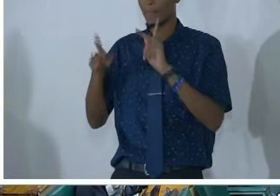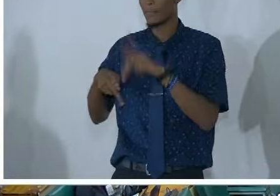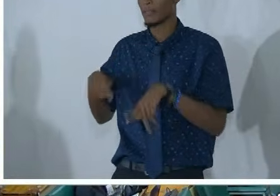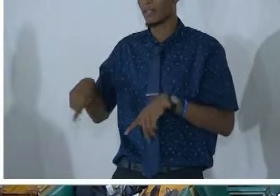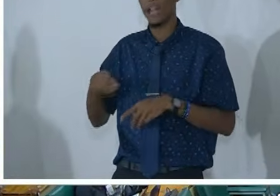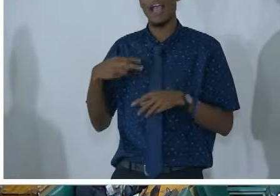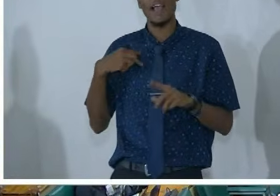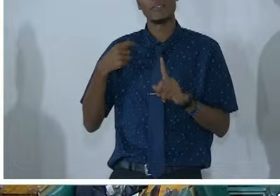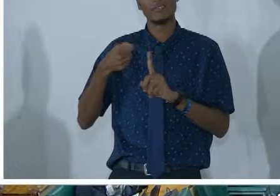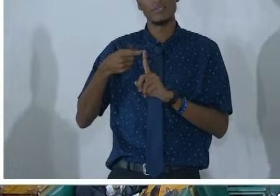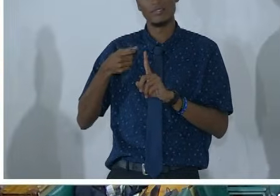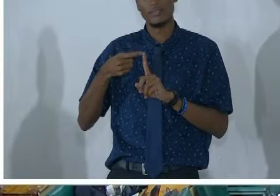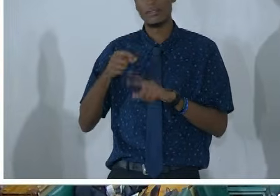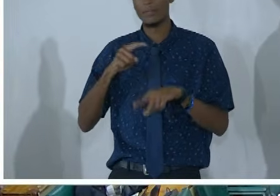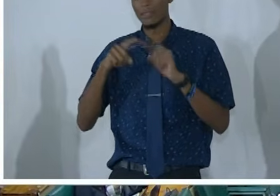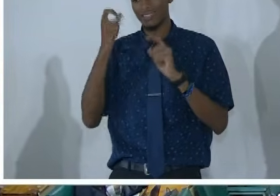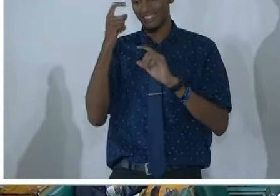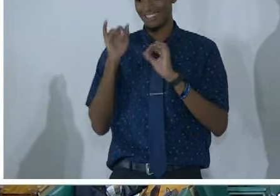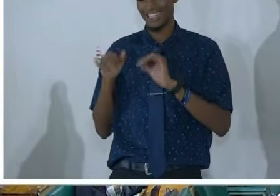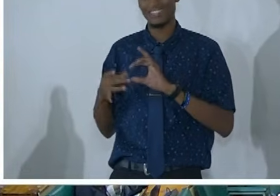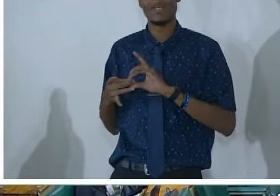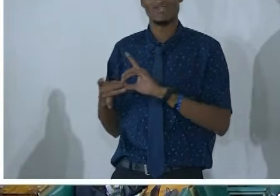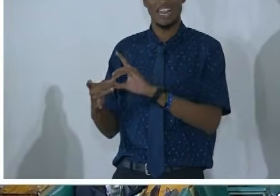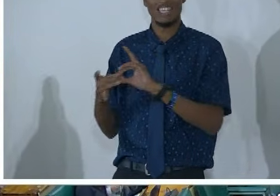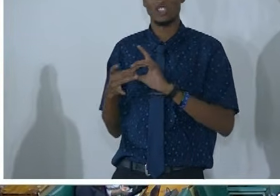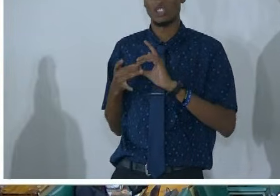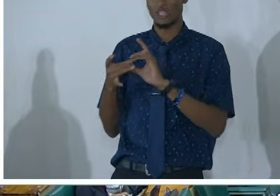But the relationship I'm talking about between